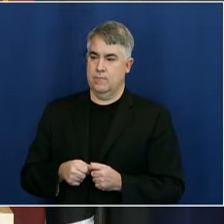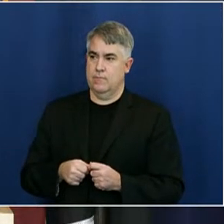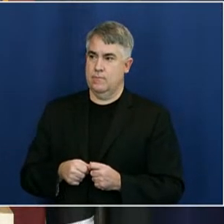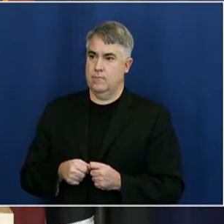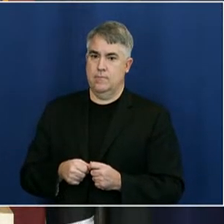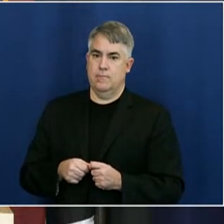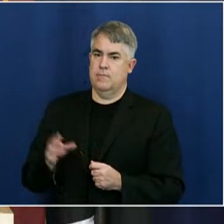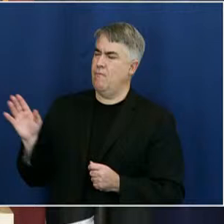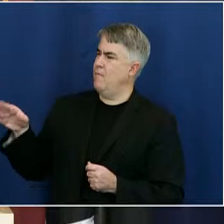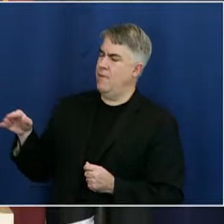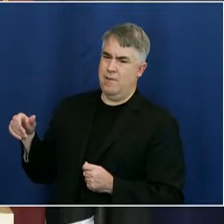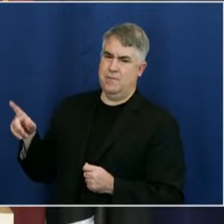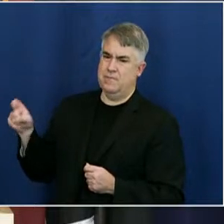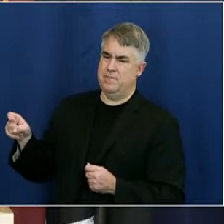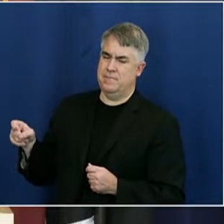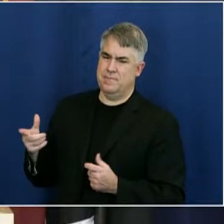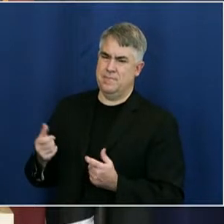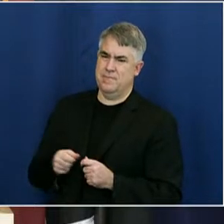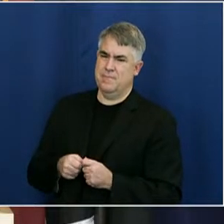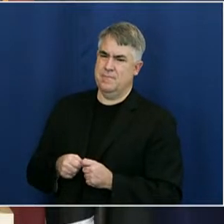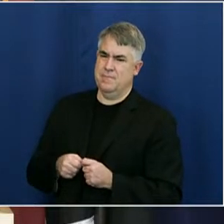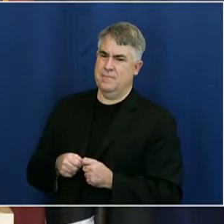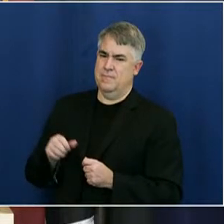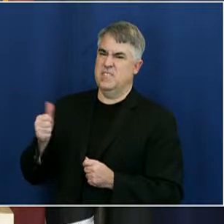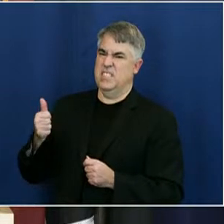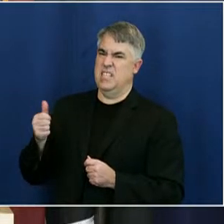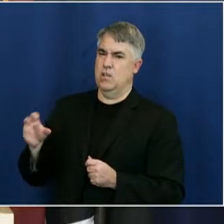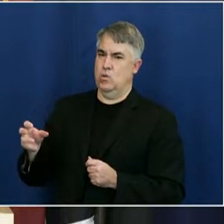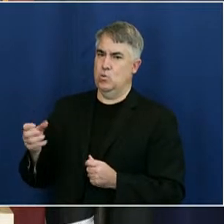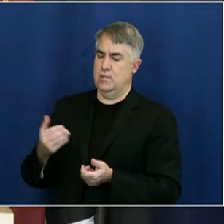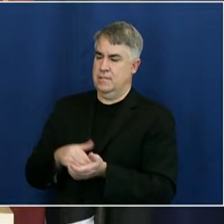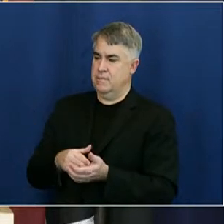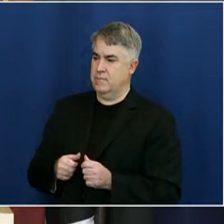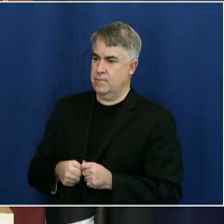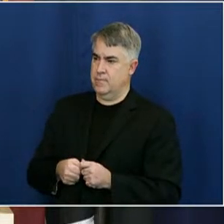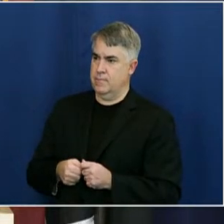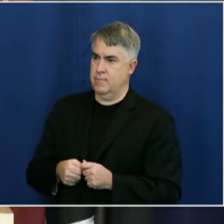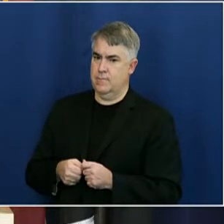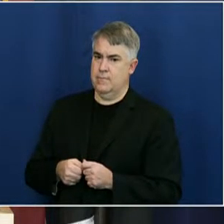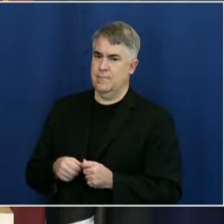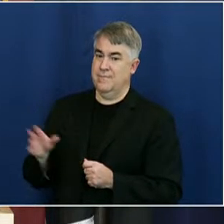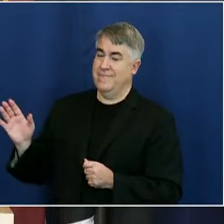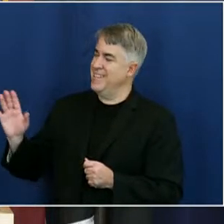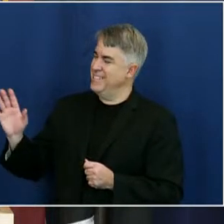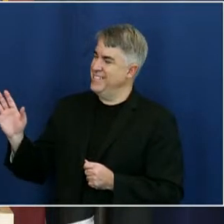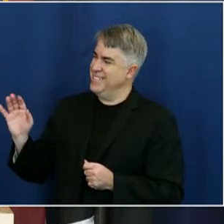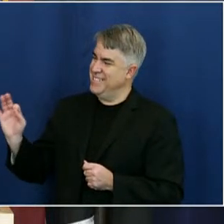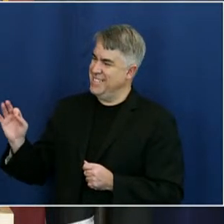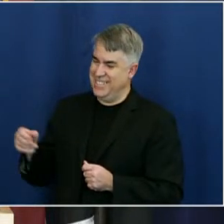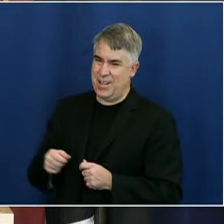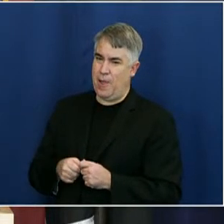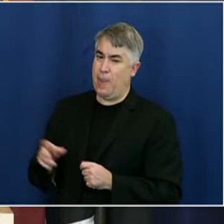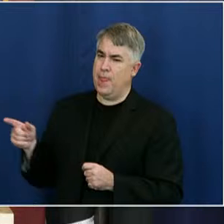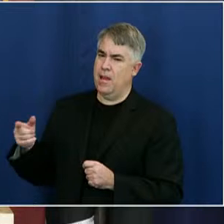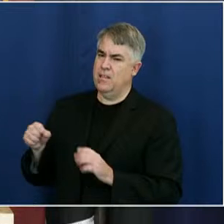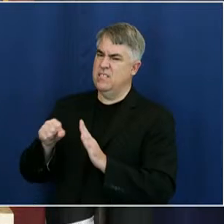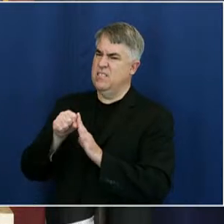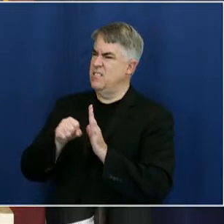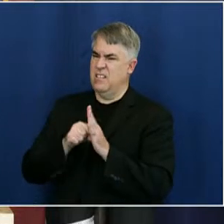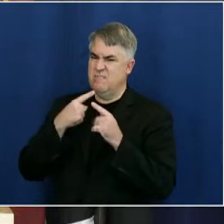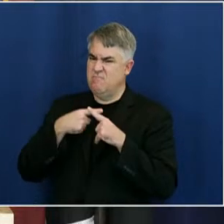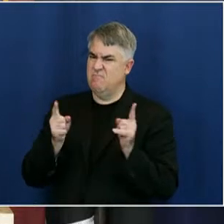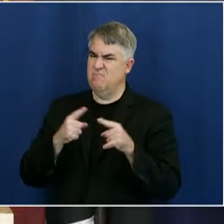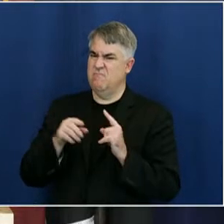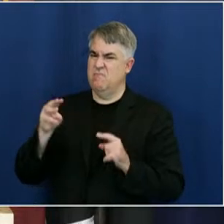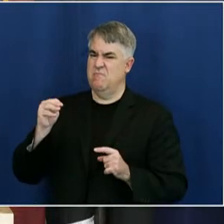This question is from Mimi Alcala, also from 10 News. Yeah, hi. So the state has said starting March 15th,